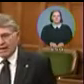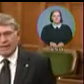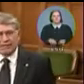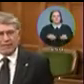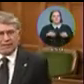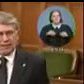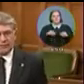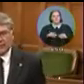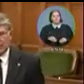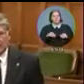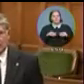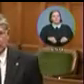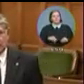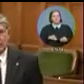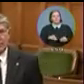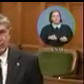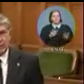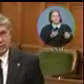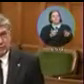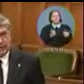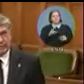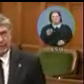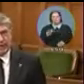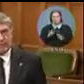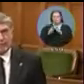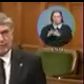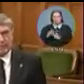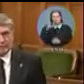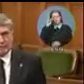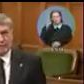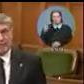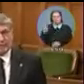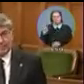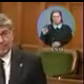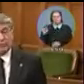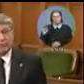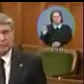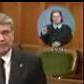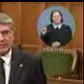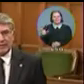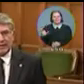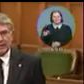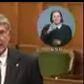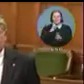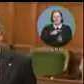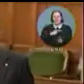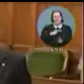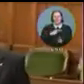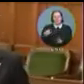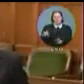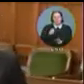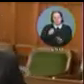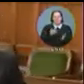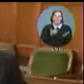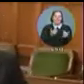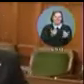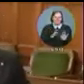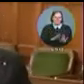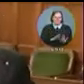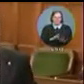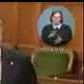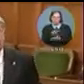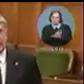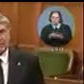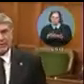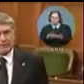Kennedy. I think it would be important to wait for that report. It's only about three weeks away. I think the